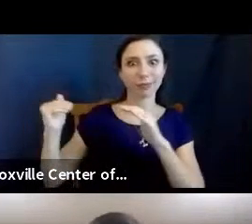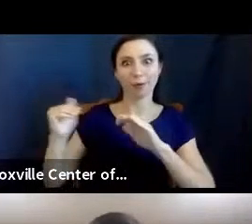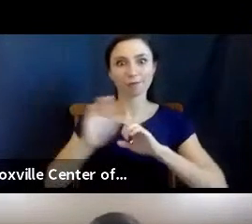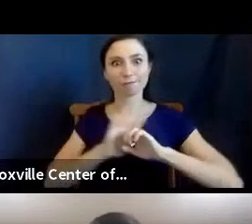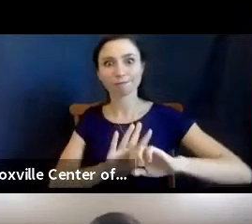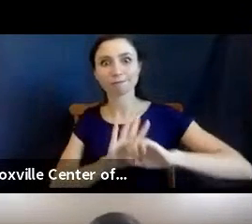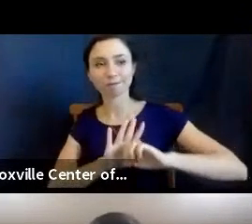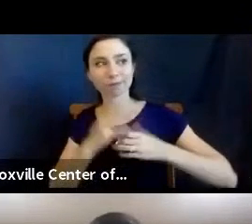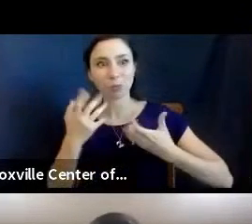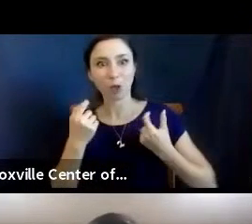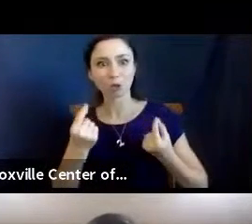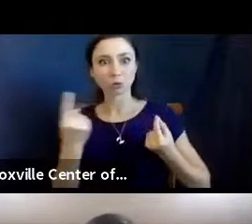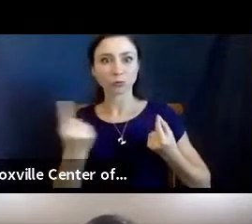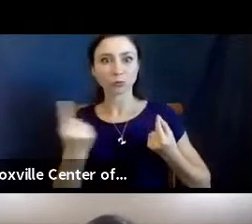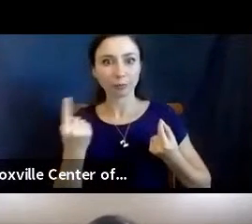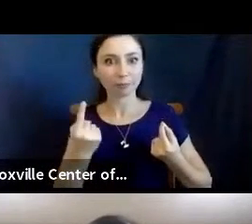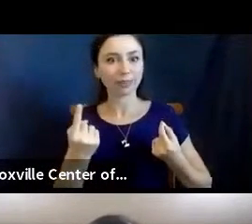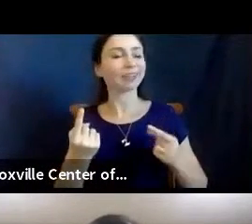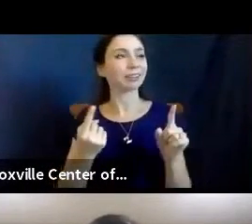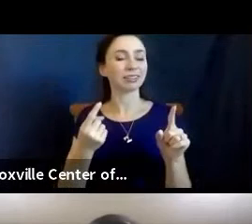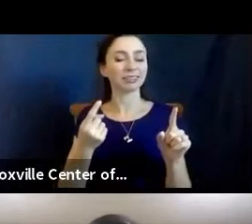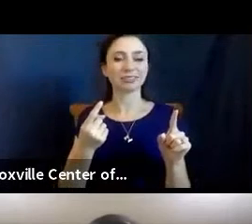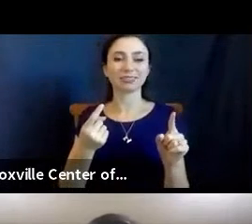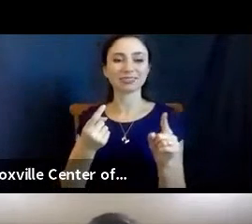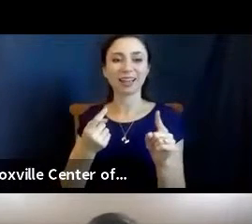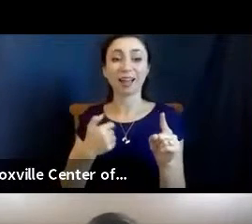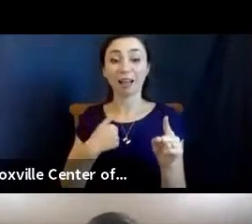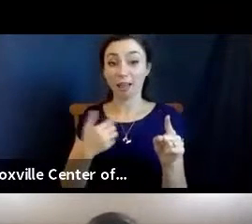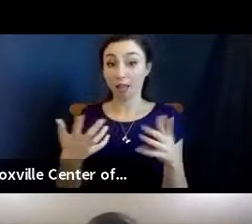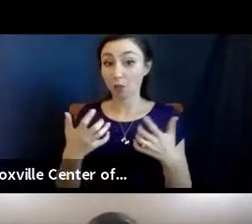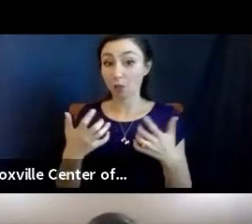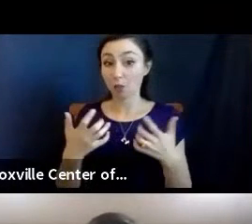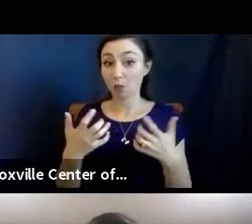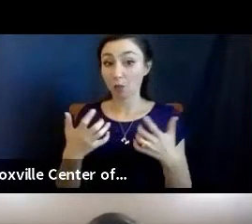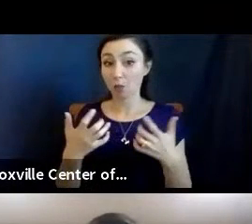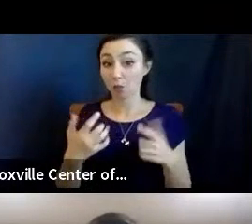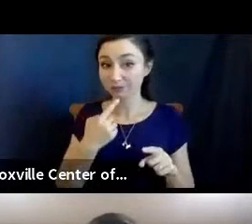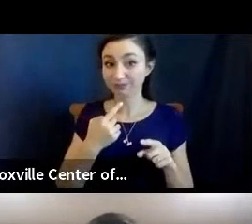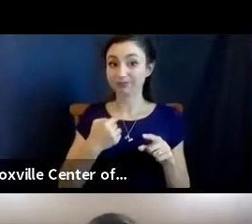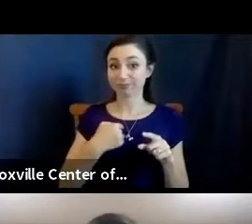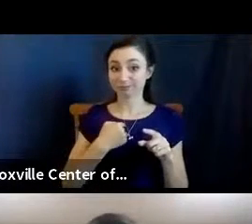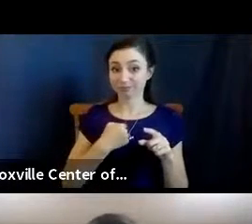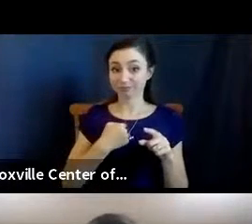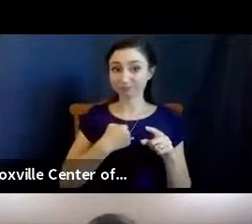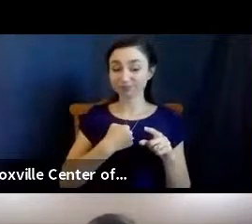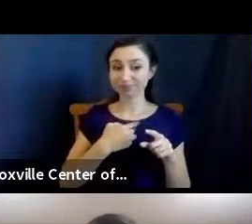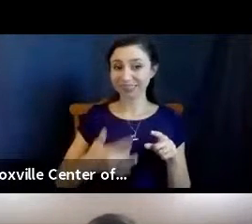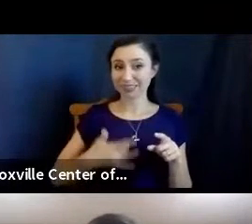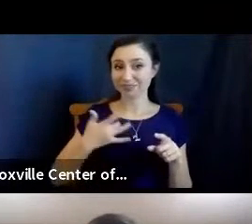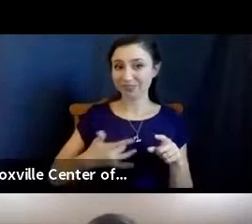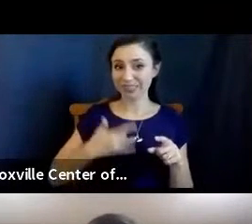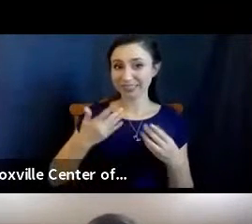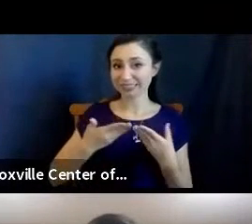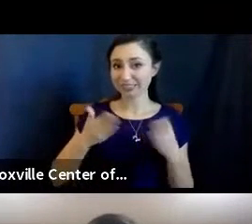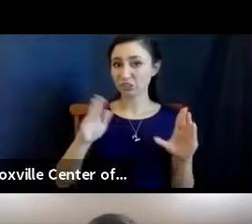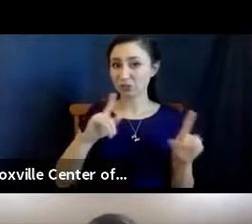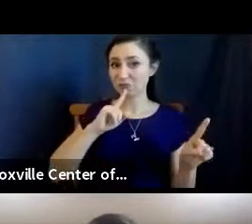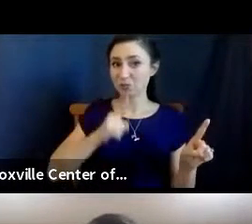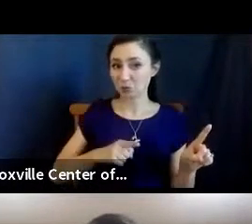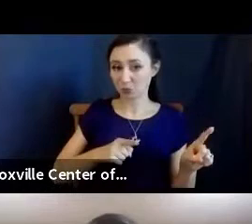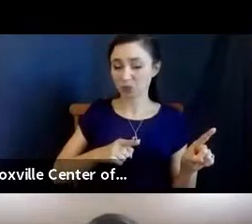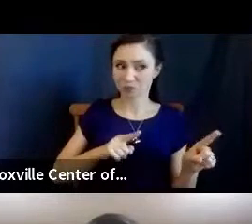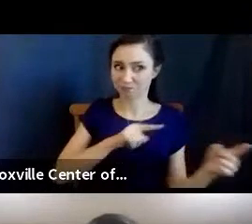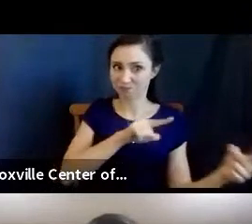I think I'd like to say that I, for one, and I feel this is generally true of all of us on the